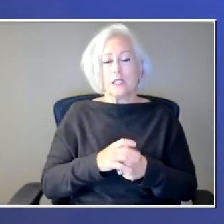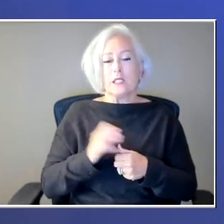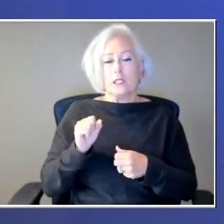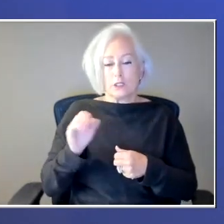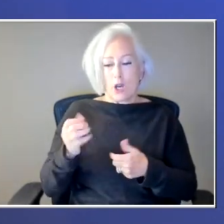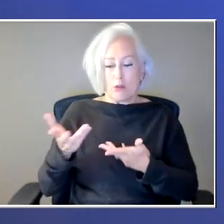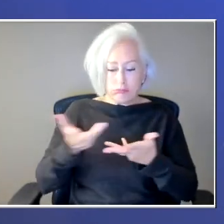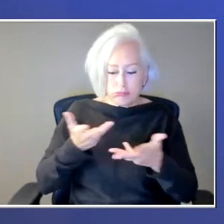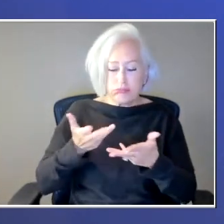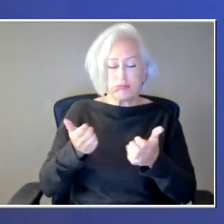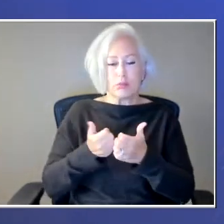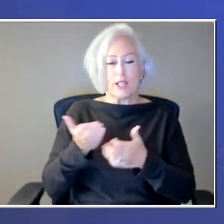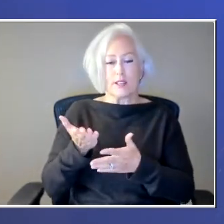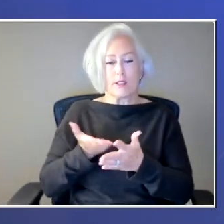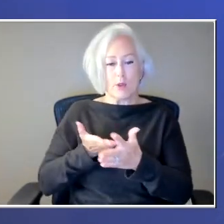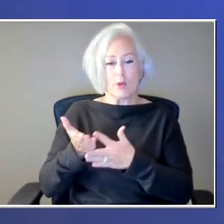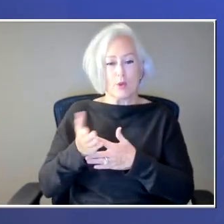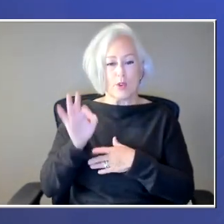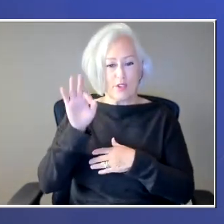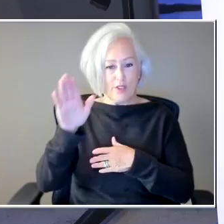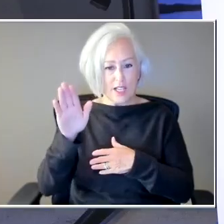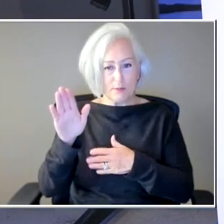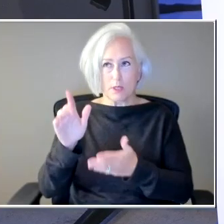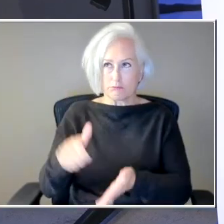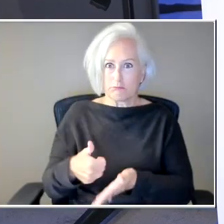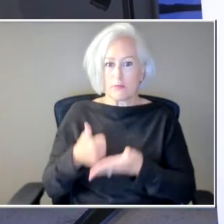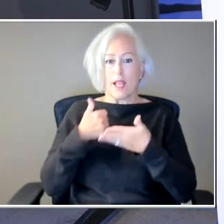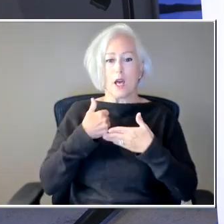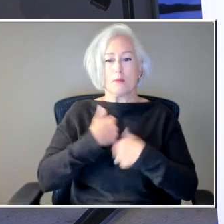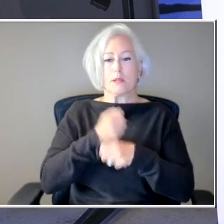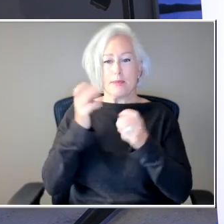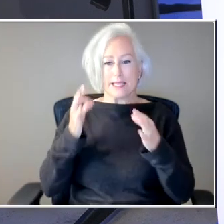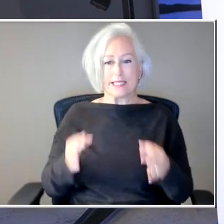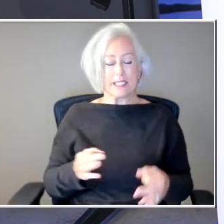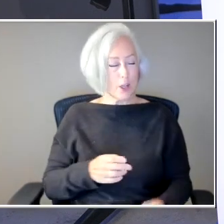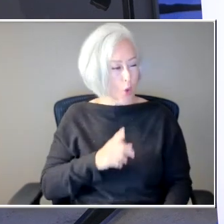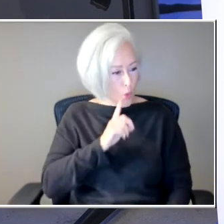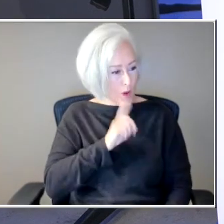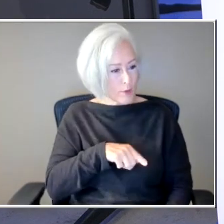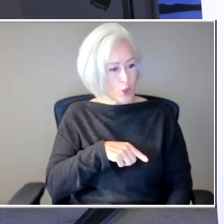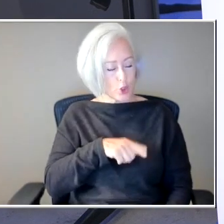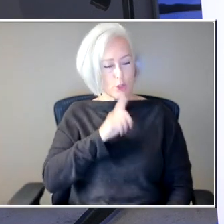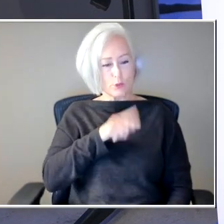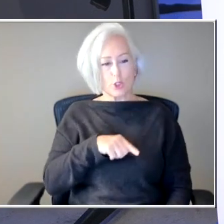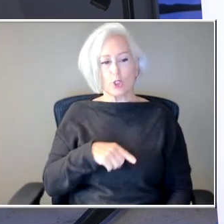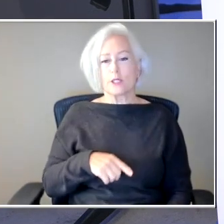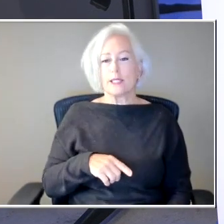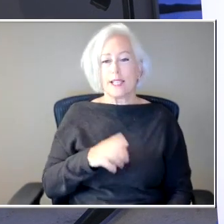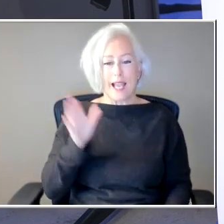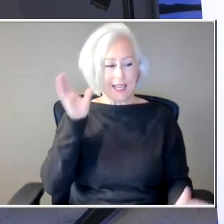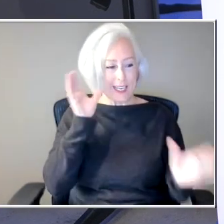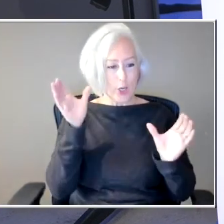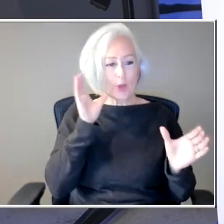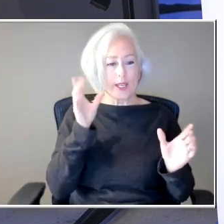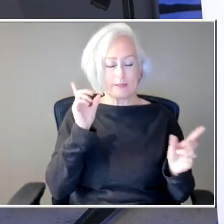on that group helped I can imagine to kind that of make the decision and hearing real people's stories about what they